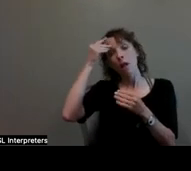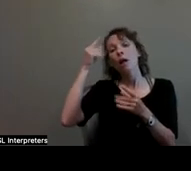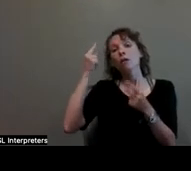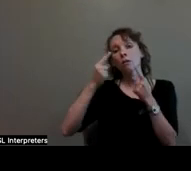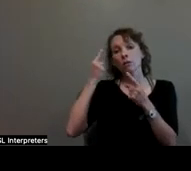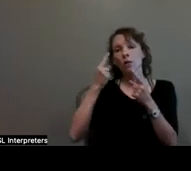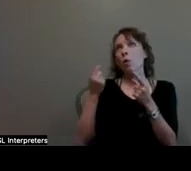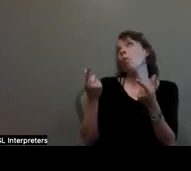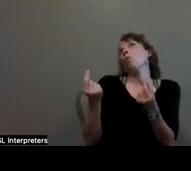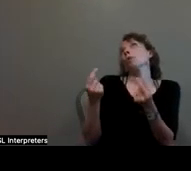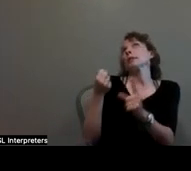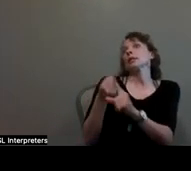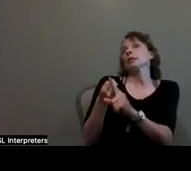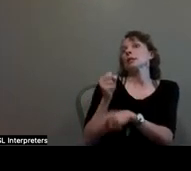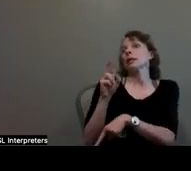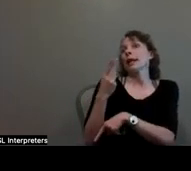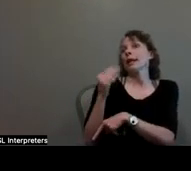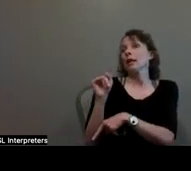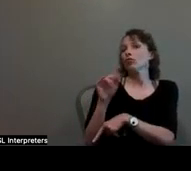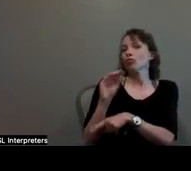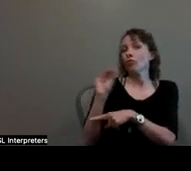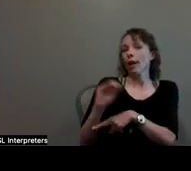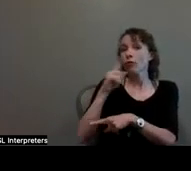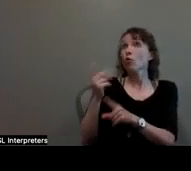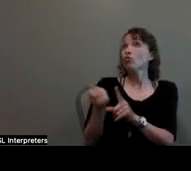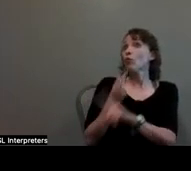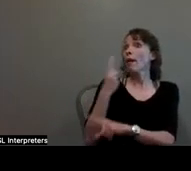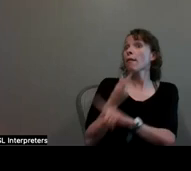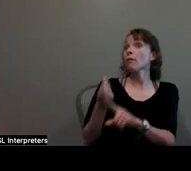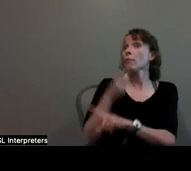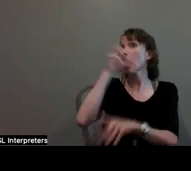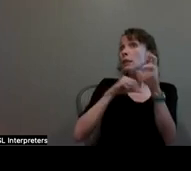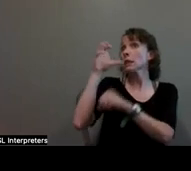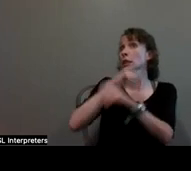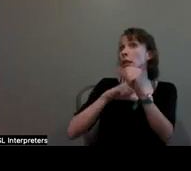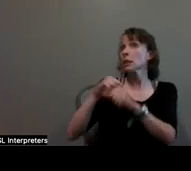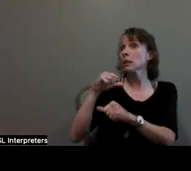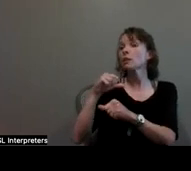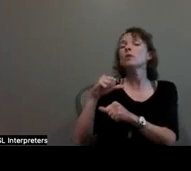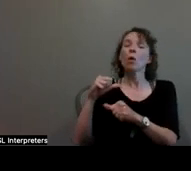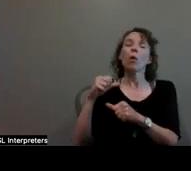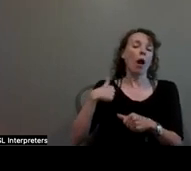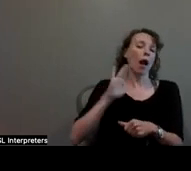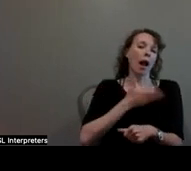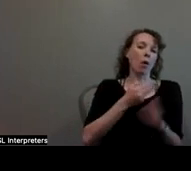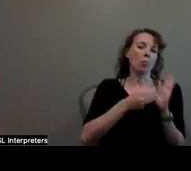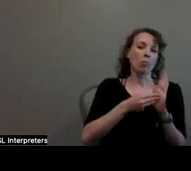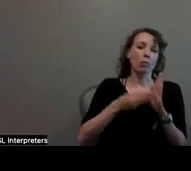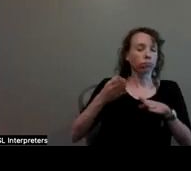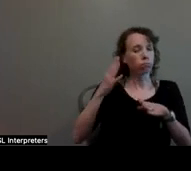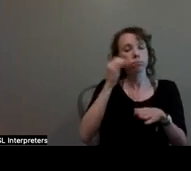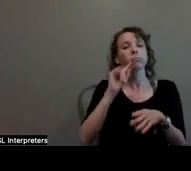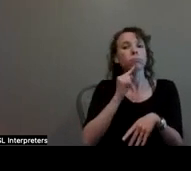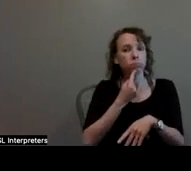what hit rate would you get from random guessing, and we do see a substantial improvement over just